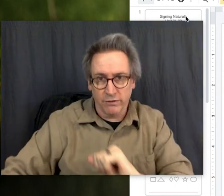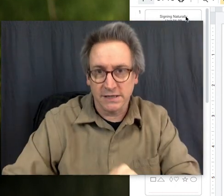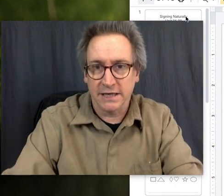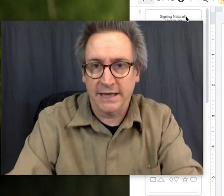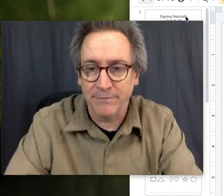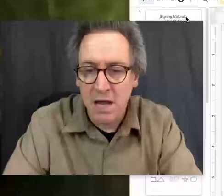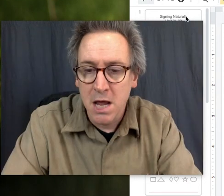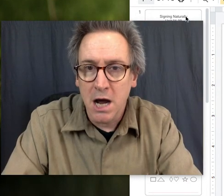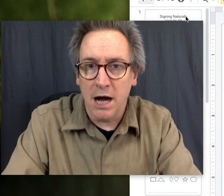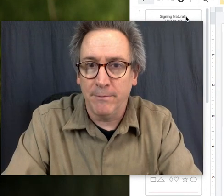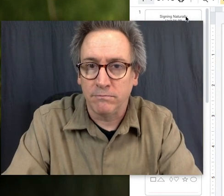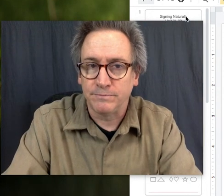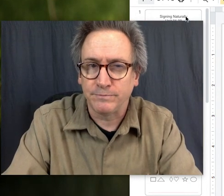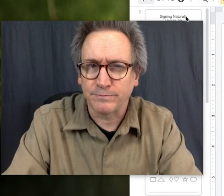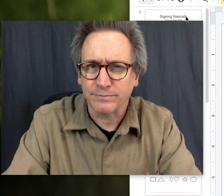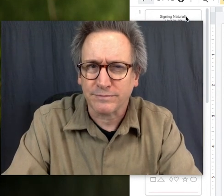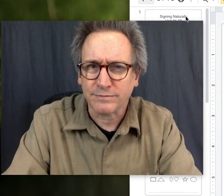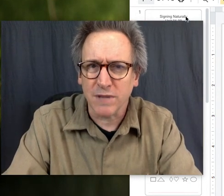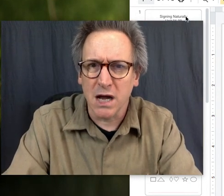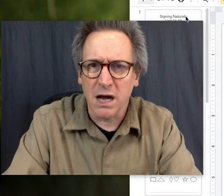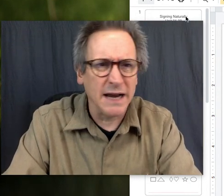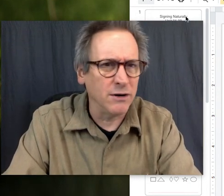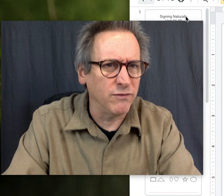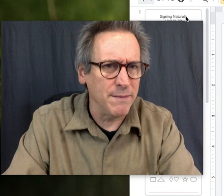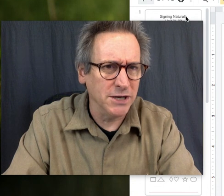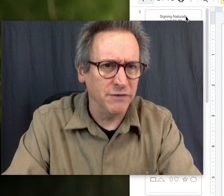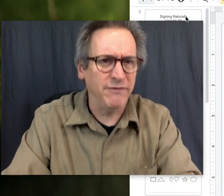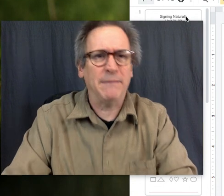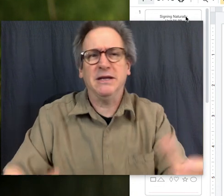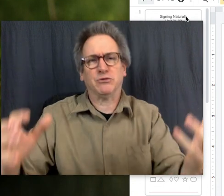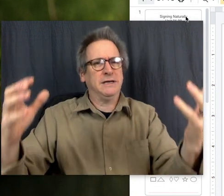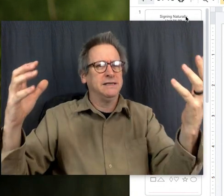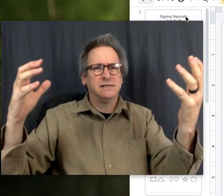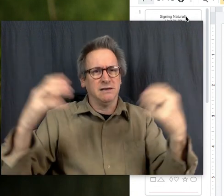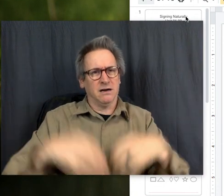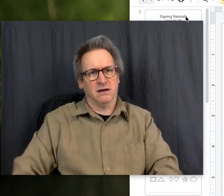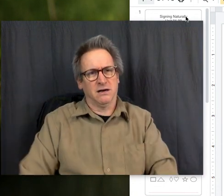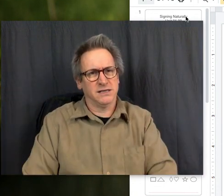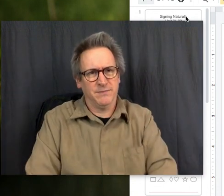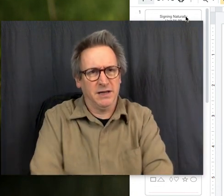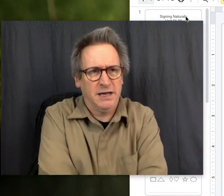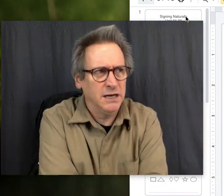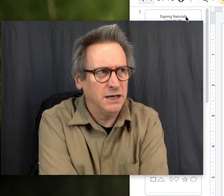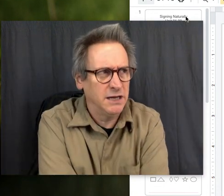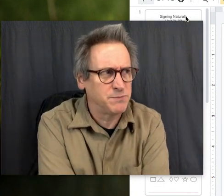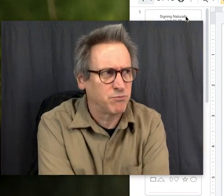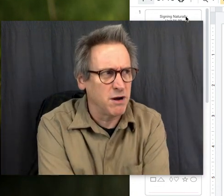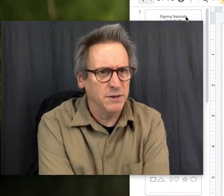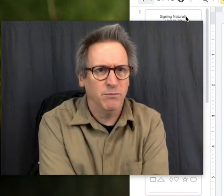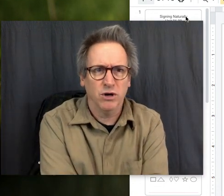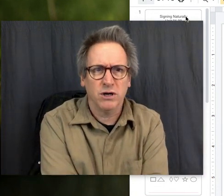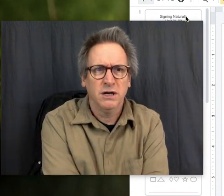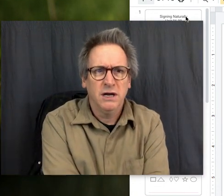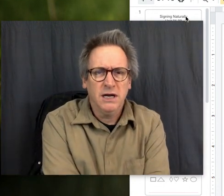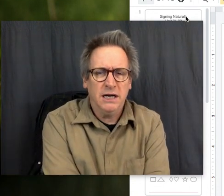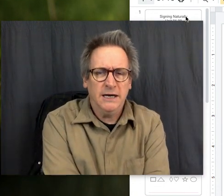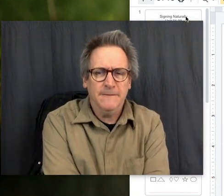vertical things like that. I don't know if I mentioned family trees are something that gets brought up in the